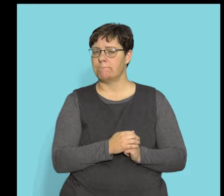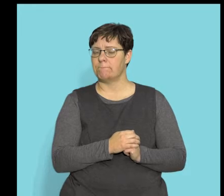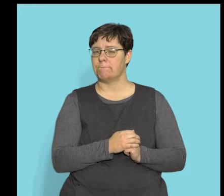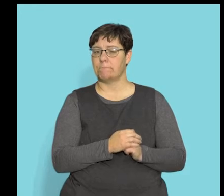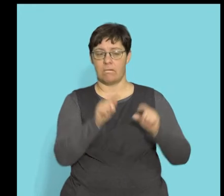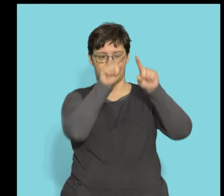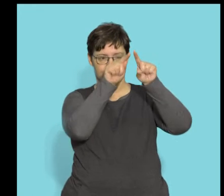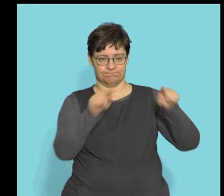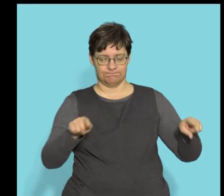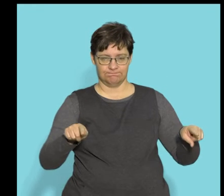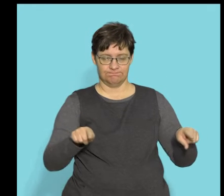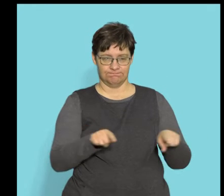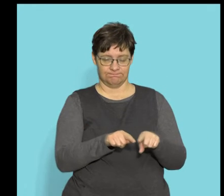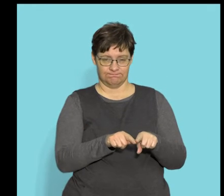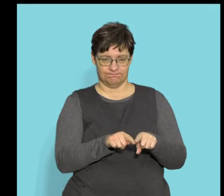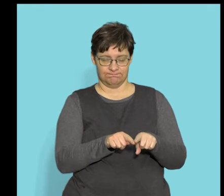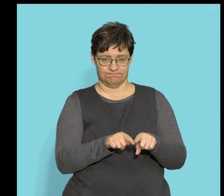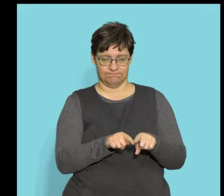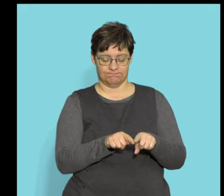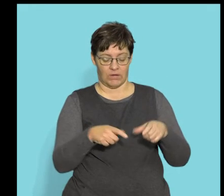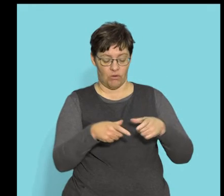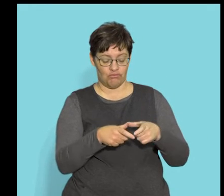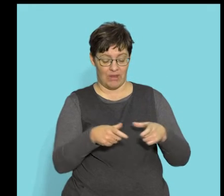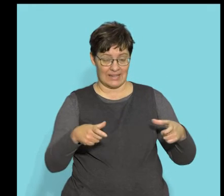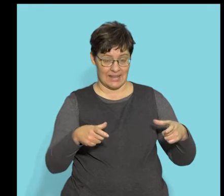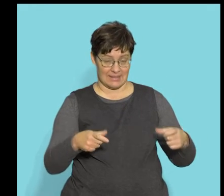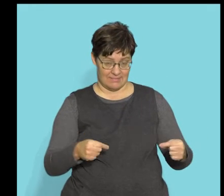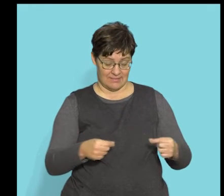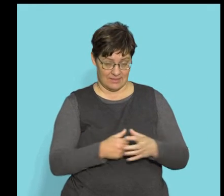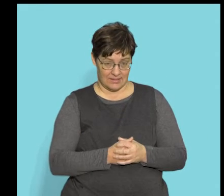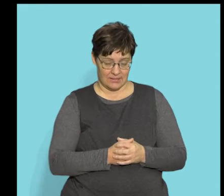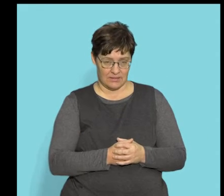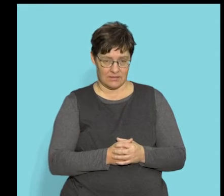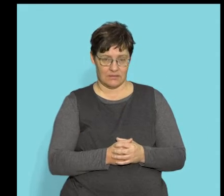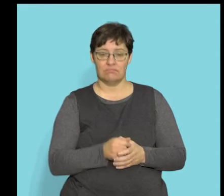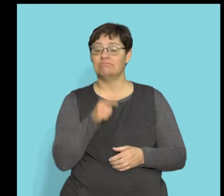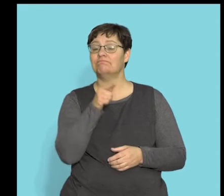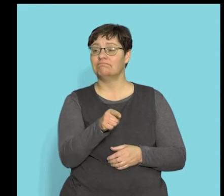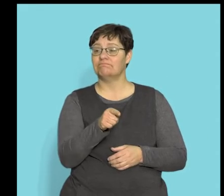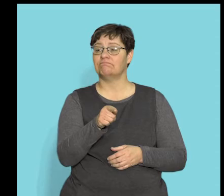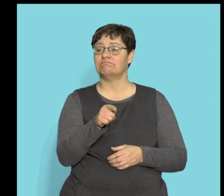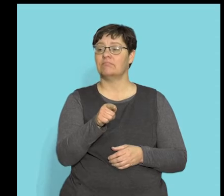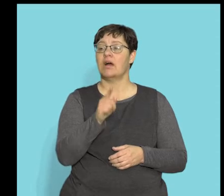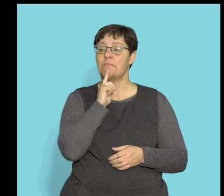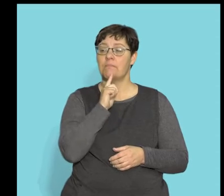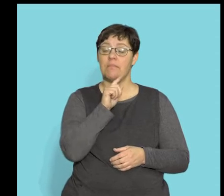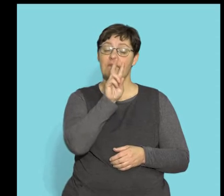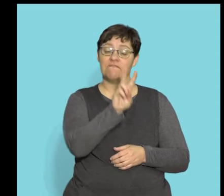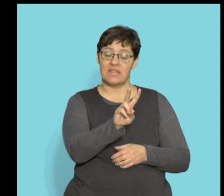rectangular pyramid. Just a reminder that we define the volume of a rectangular pyramid to be